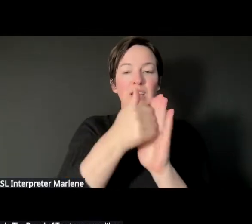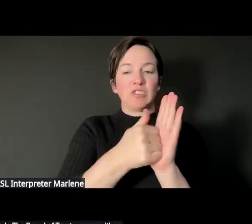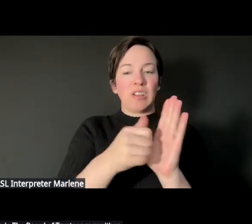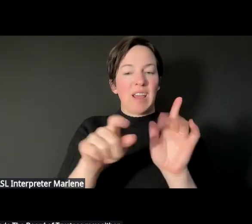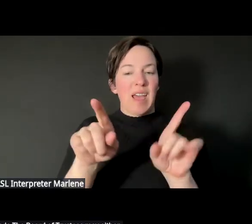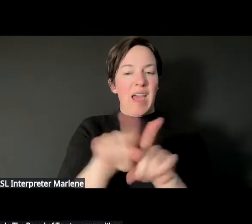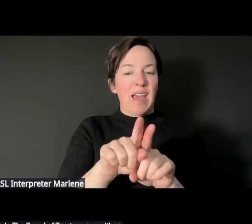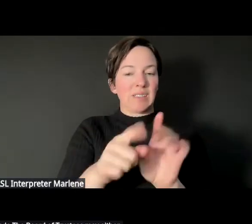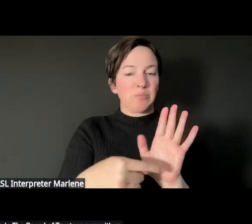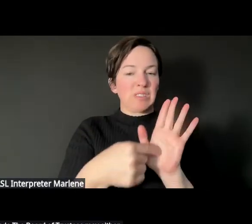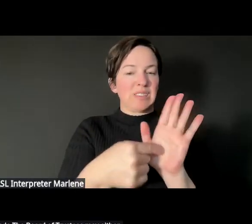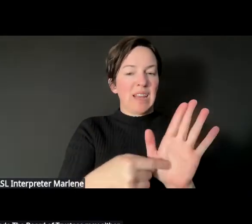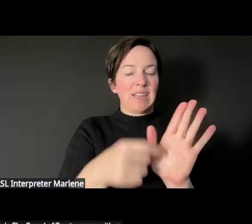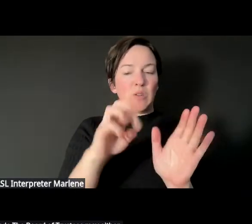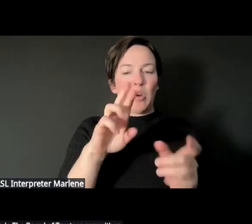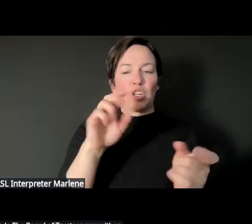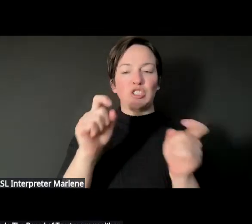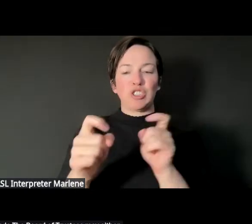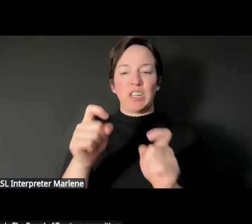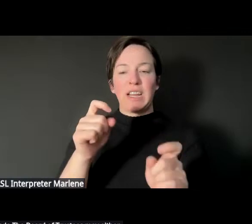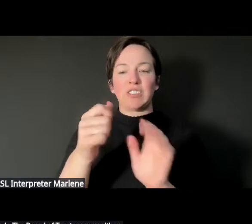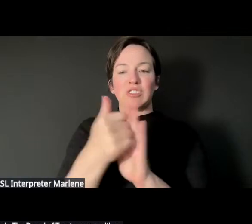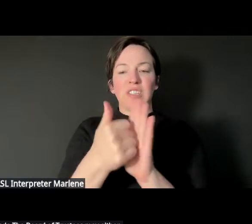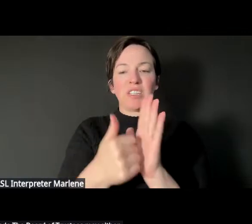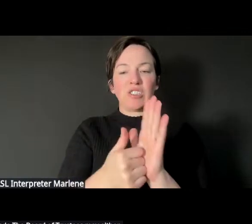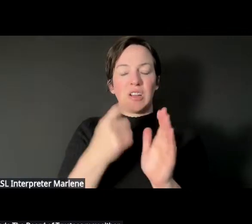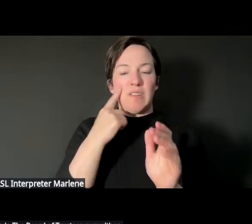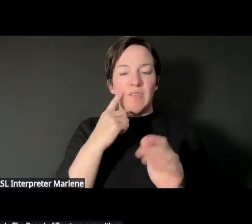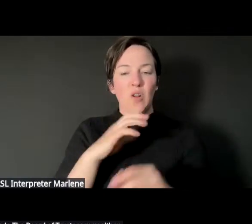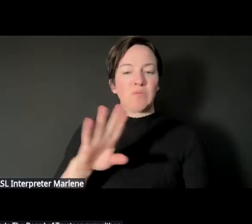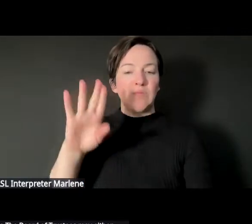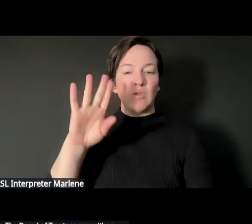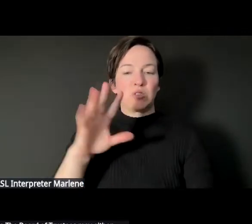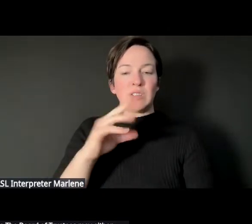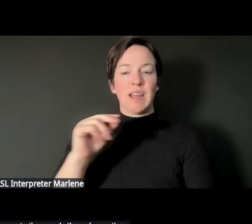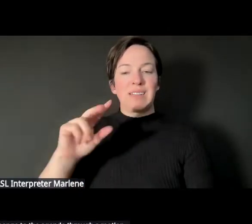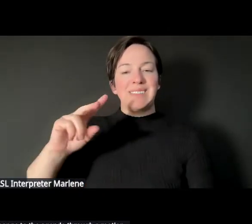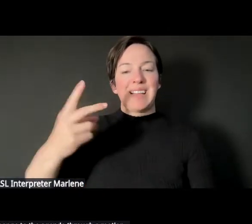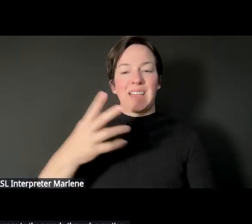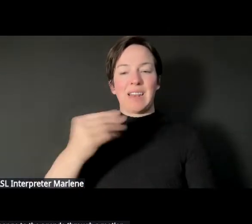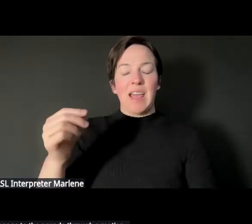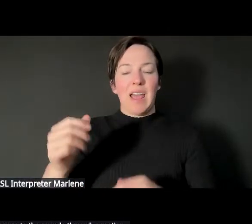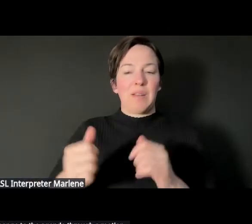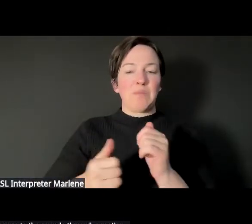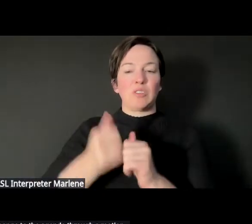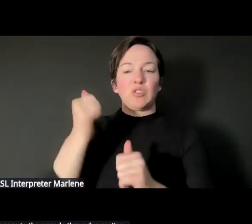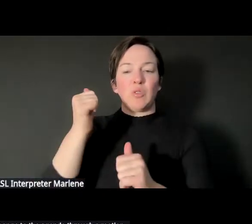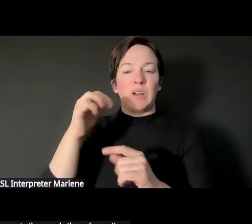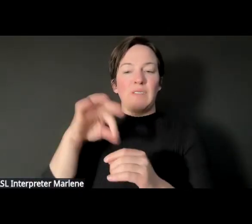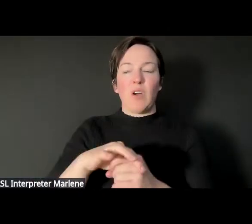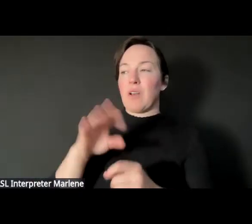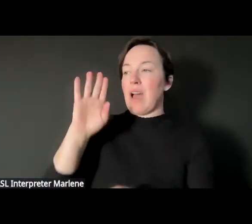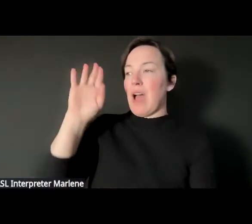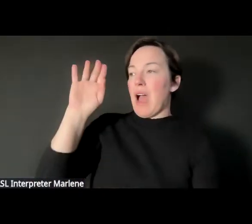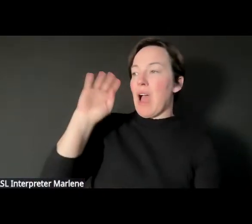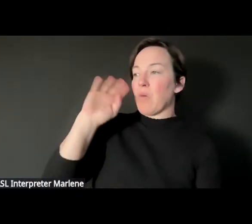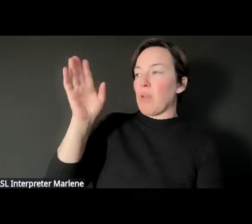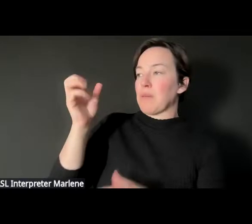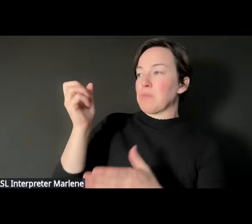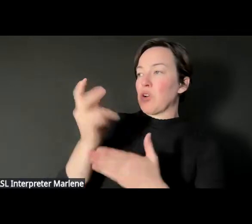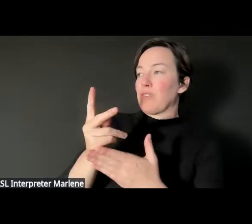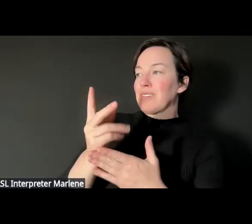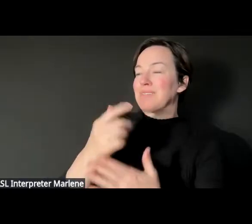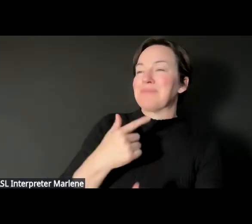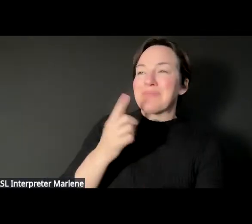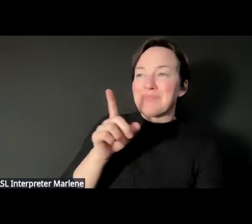a change to the agenda through a motion, second, and majority vote. I'll make the motion to approve. Oh, I'm sorry.